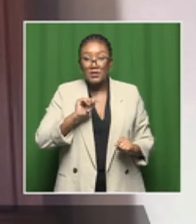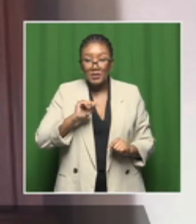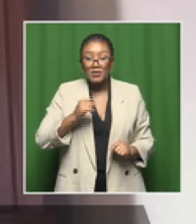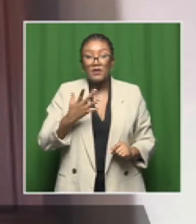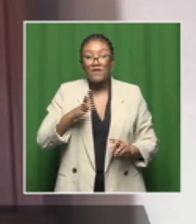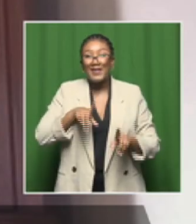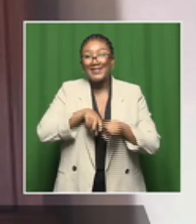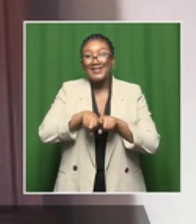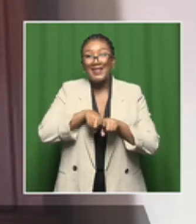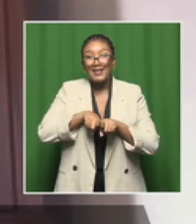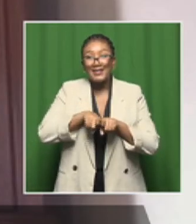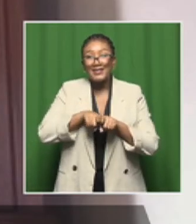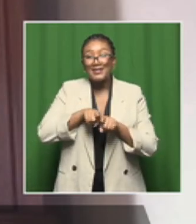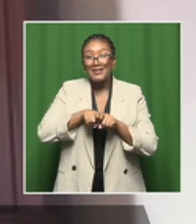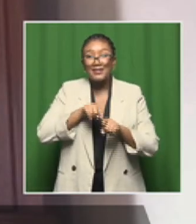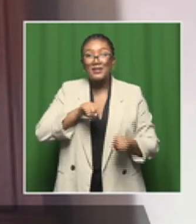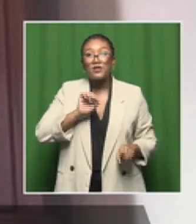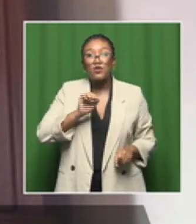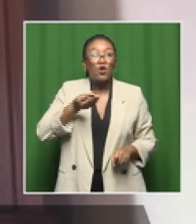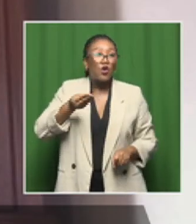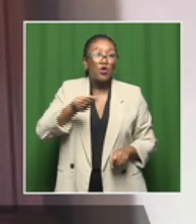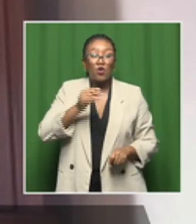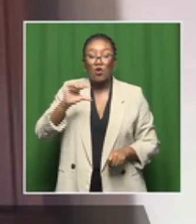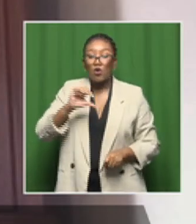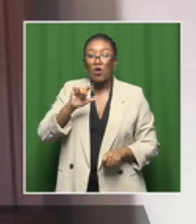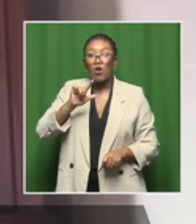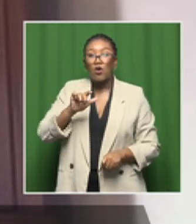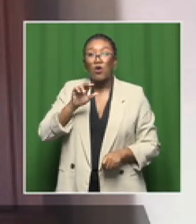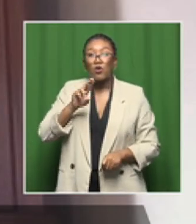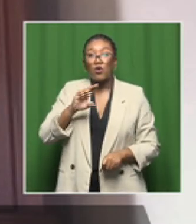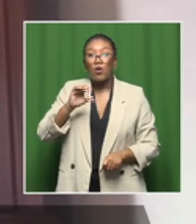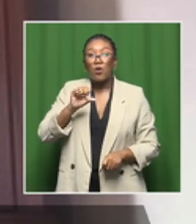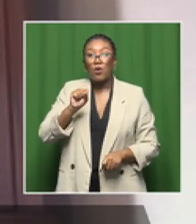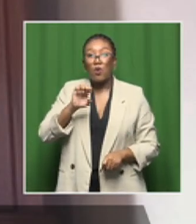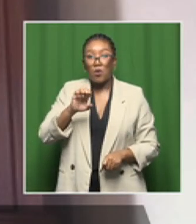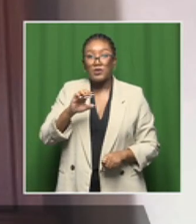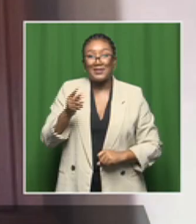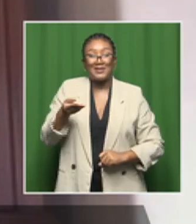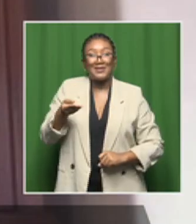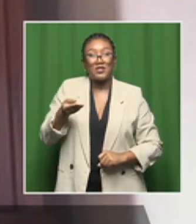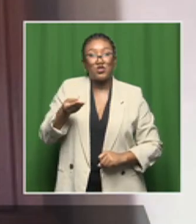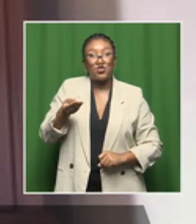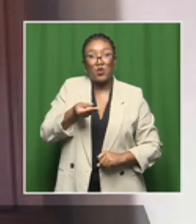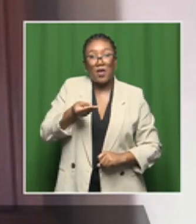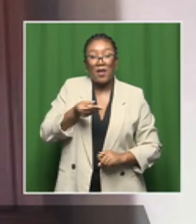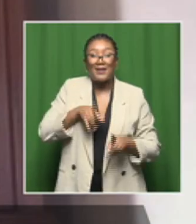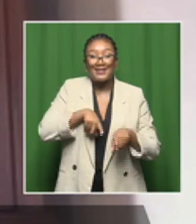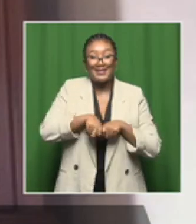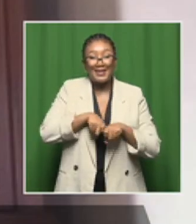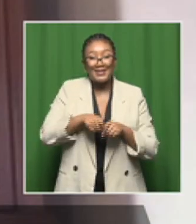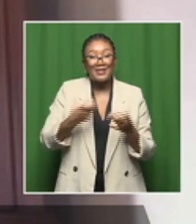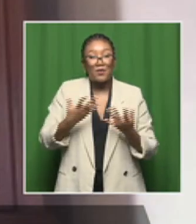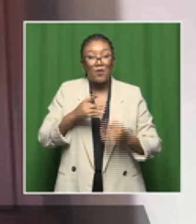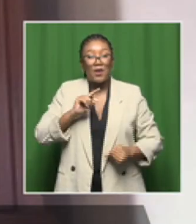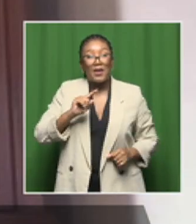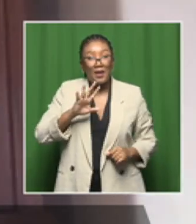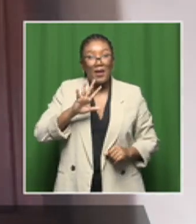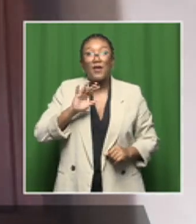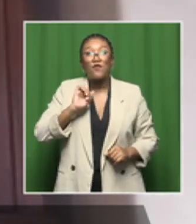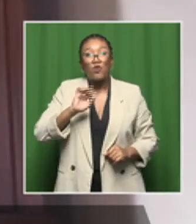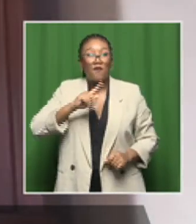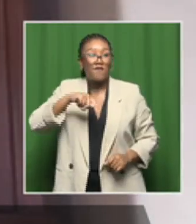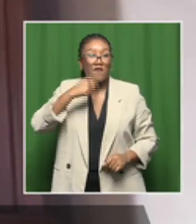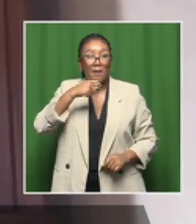tested. It can be done in literally a minute, and you will then have an indication. The pharmacy can then refer you to the appropriate